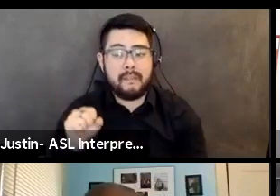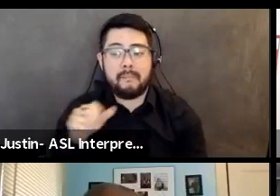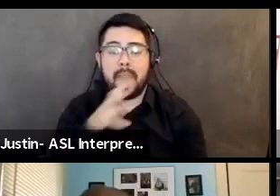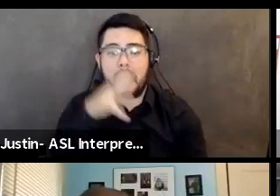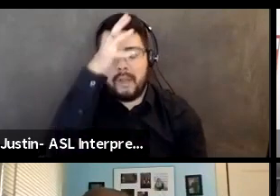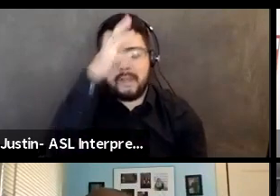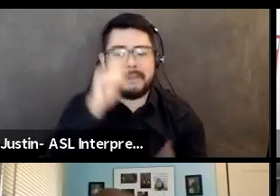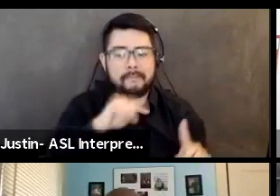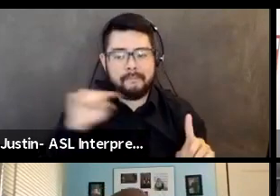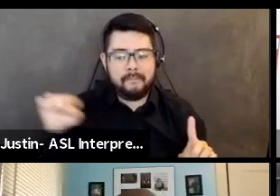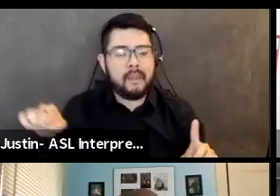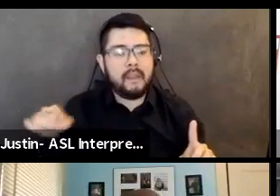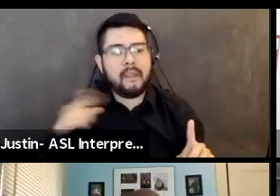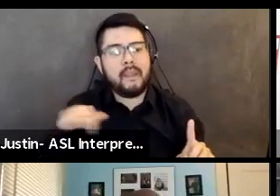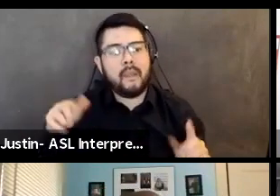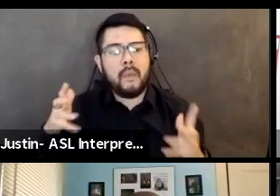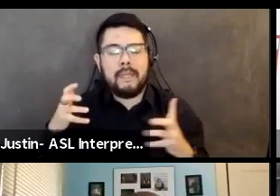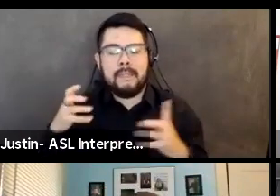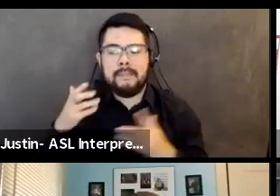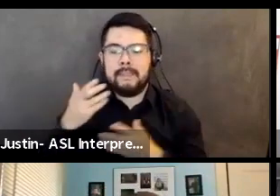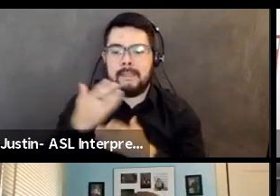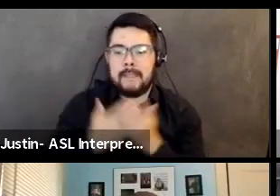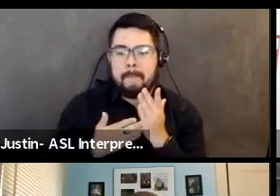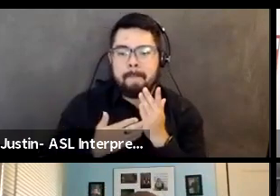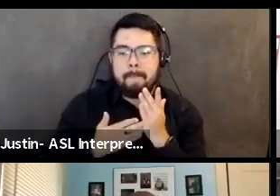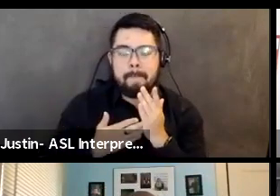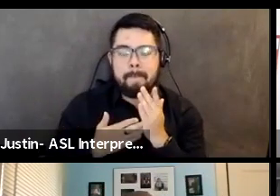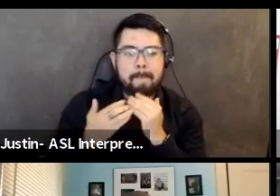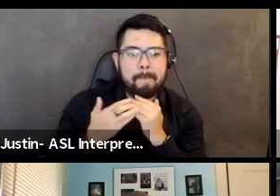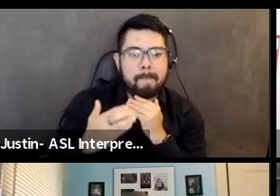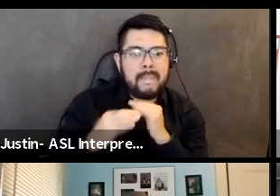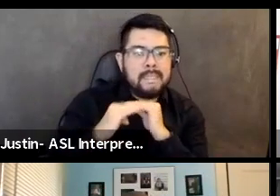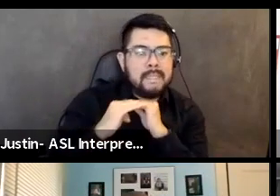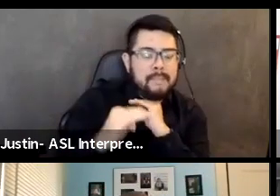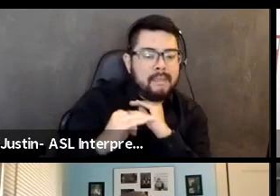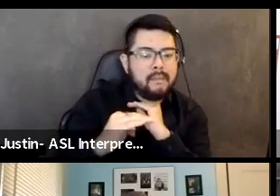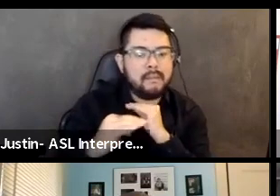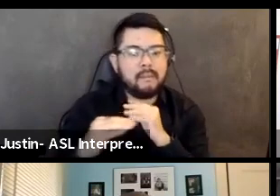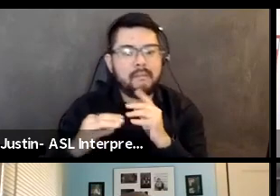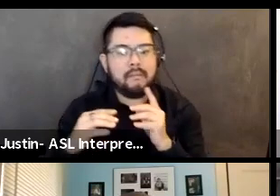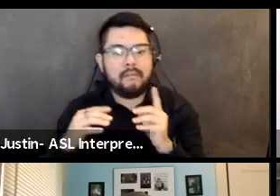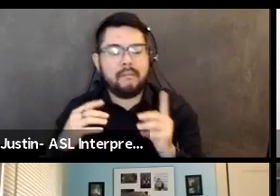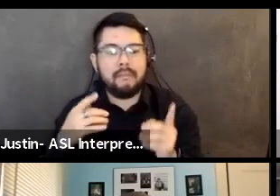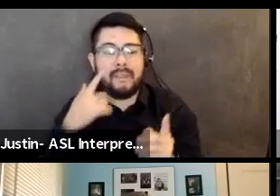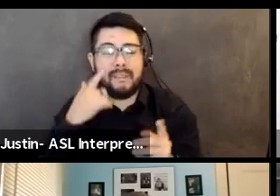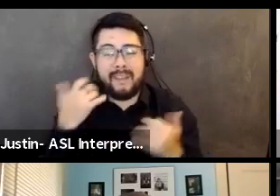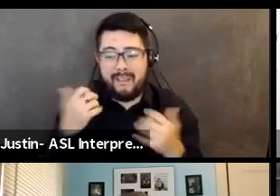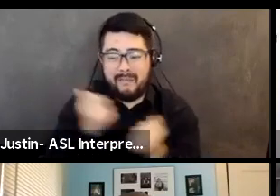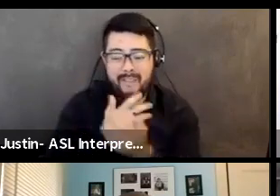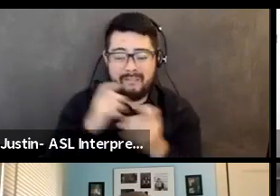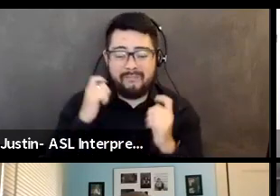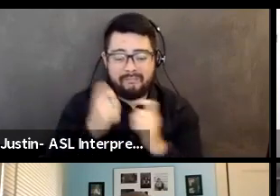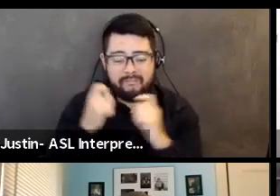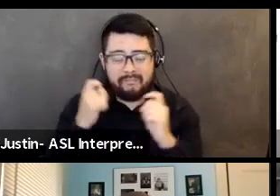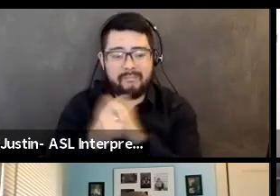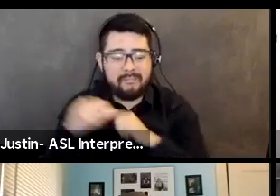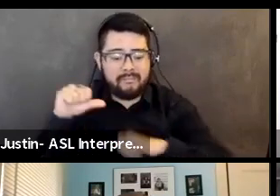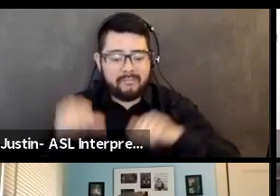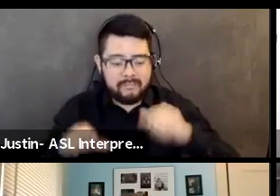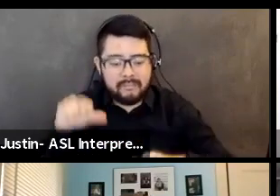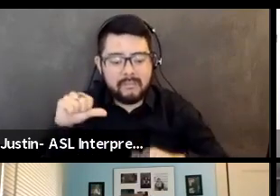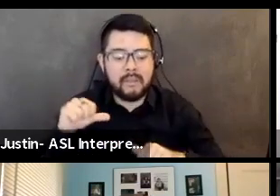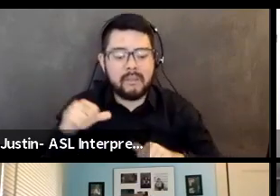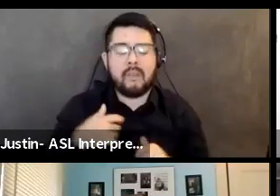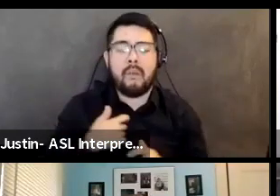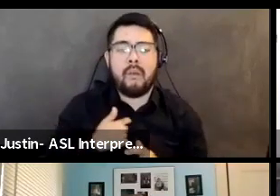desire for some stability and certainty even though things are constantly changing maybe because they're constantly changing and just if